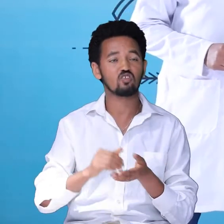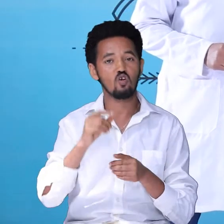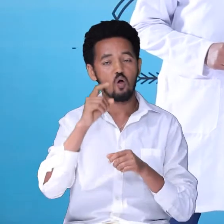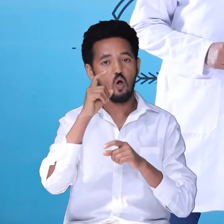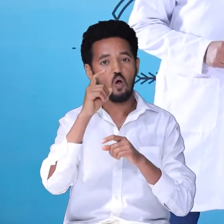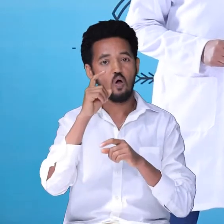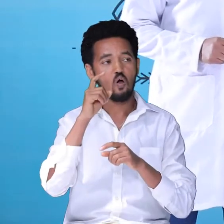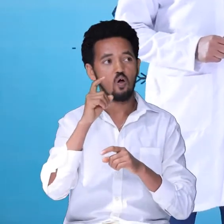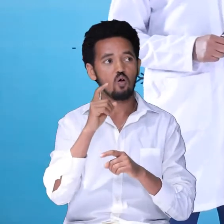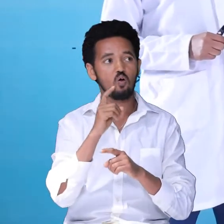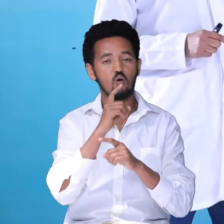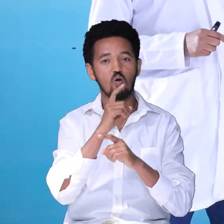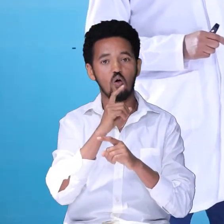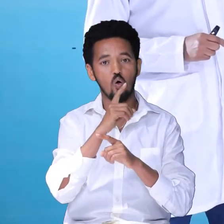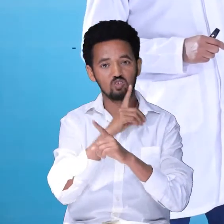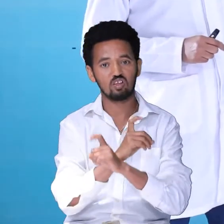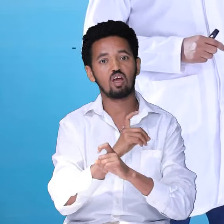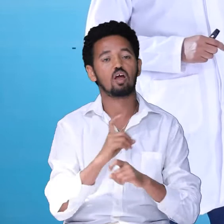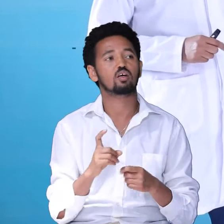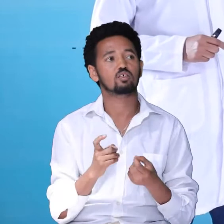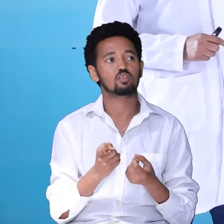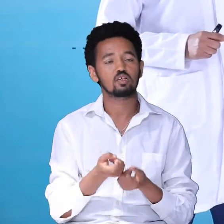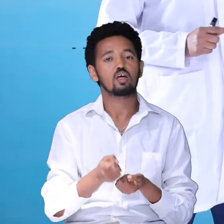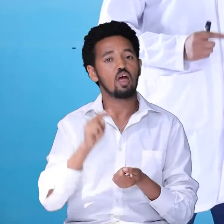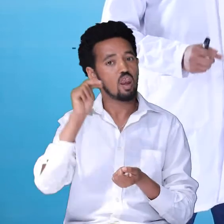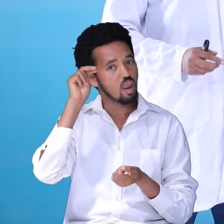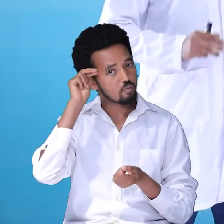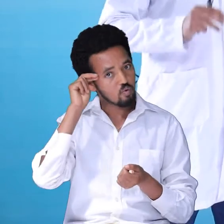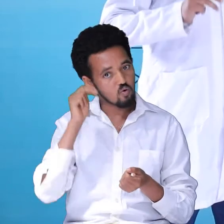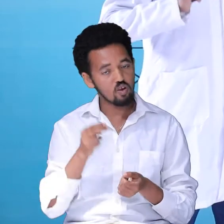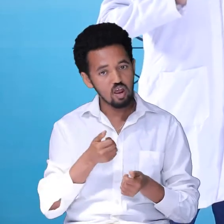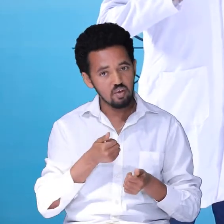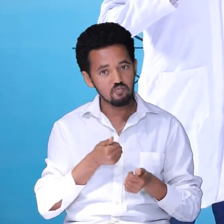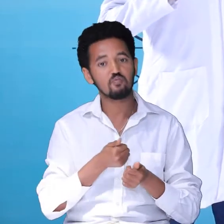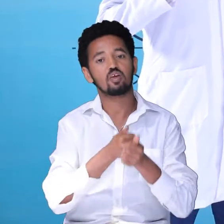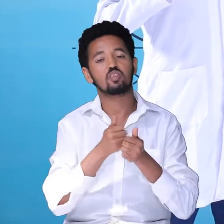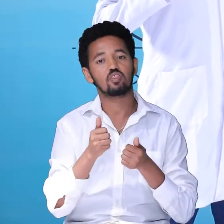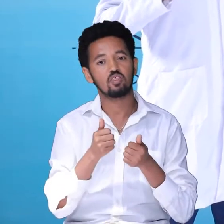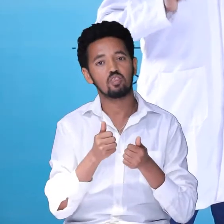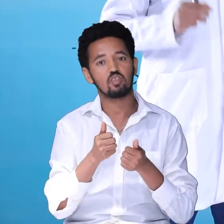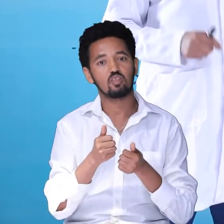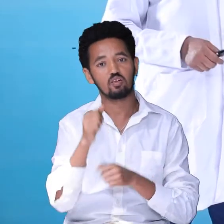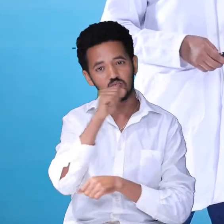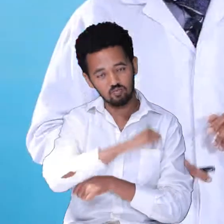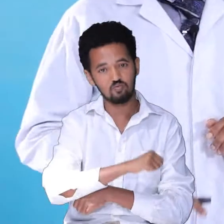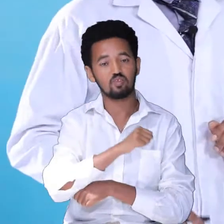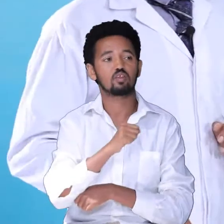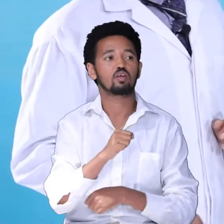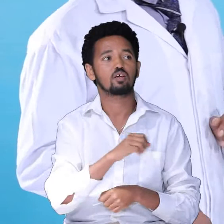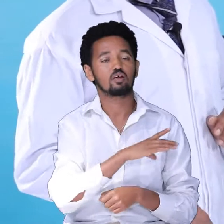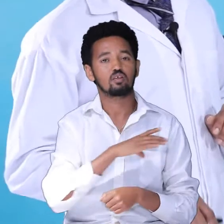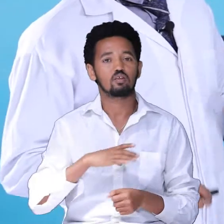in the northern part of Italy. Then Napoleon defeated the Austrian army